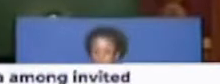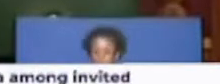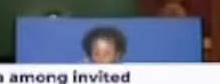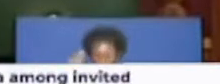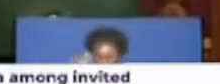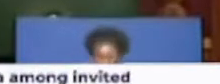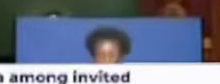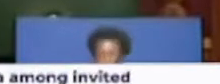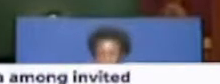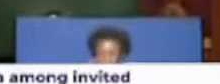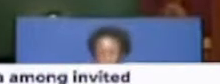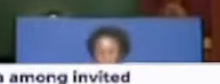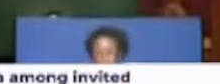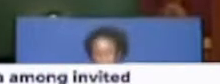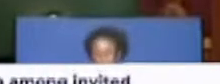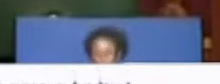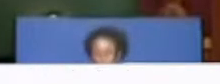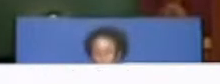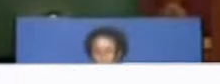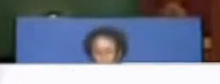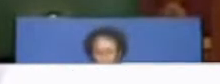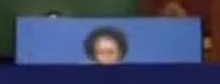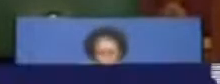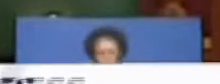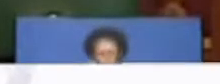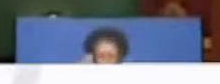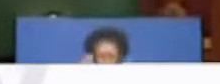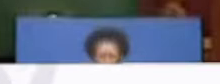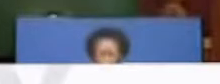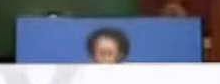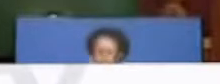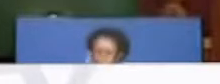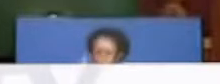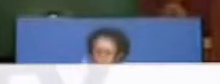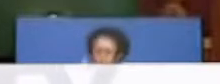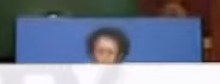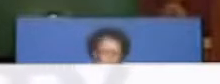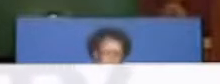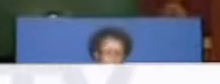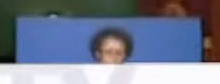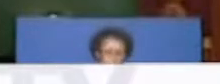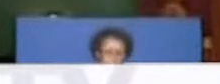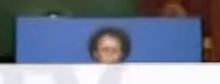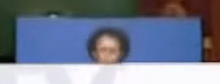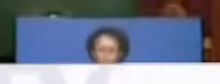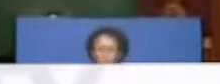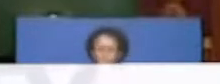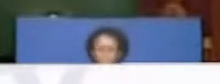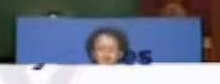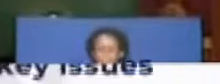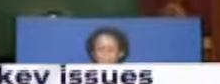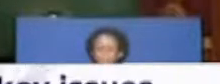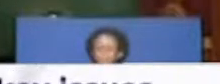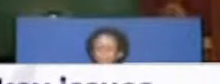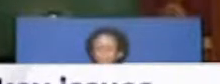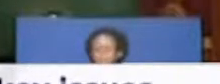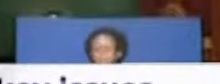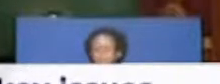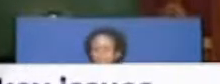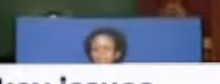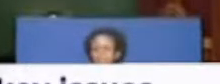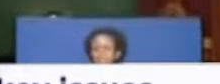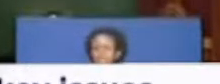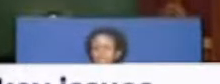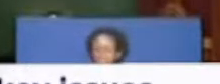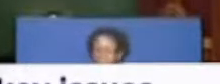agriculture. We prioritized 3 billion for the supply of farm inputs through e-vouchers, targeting 200,000